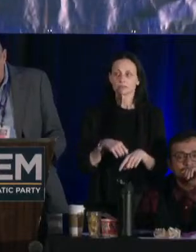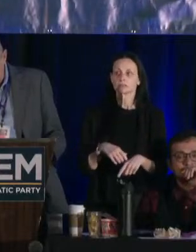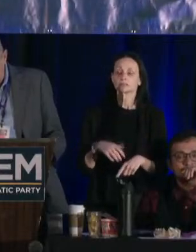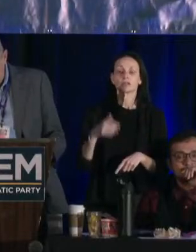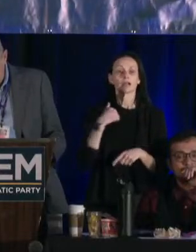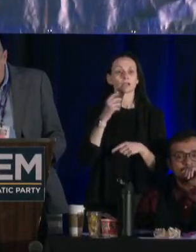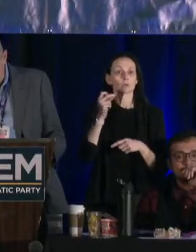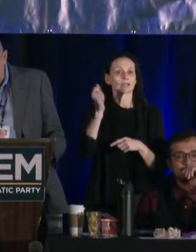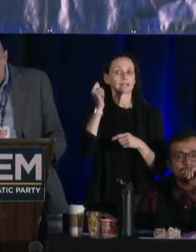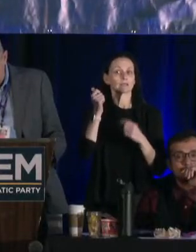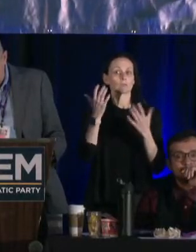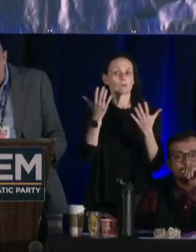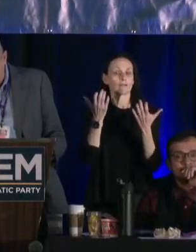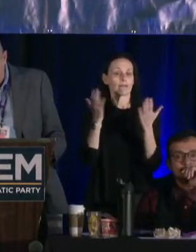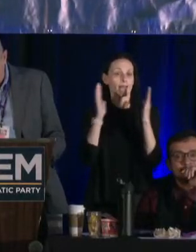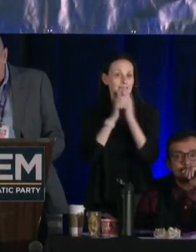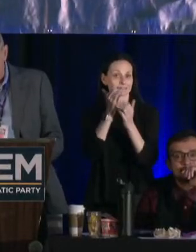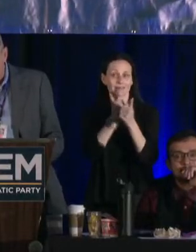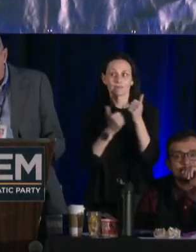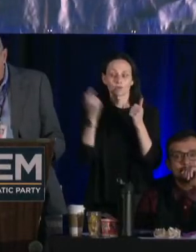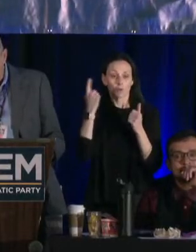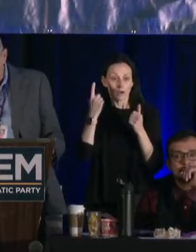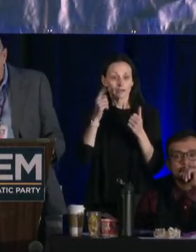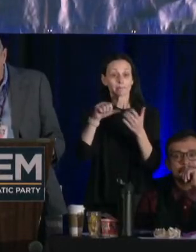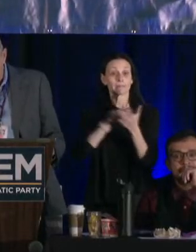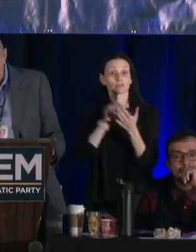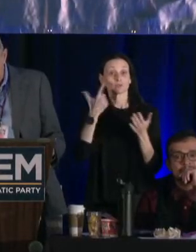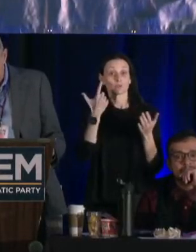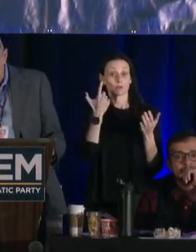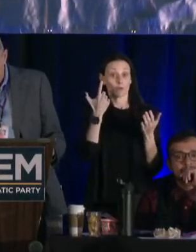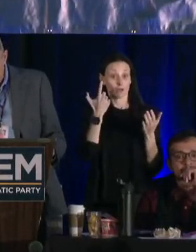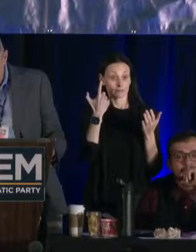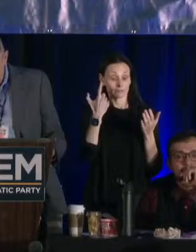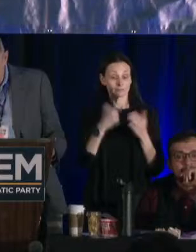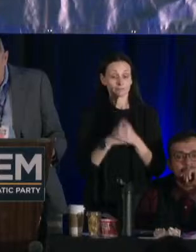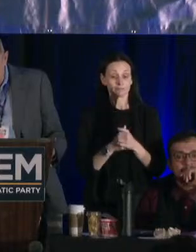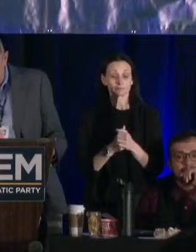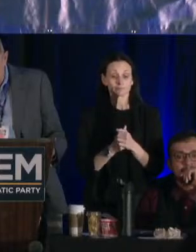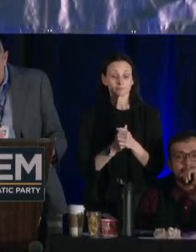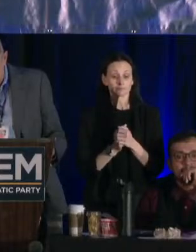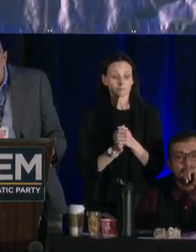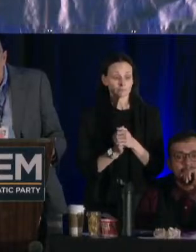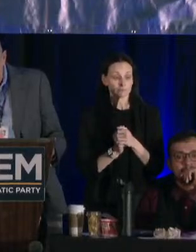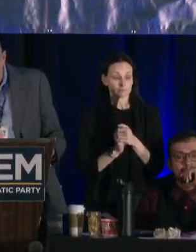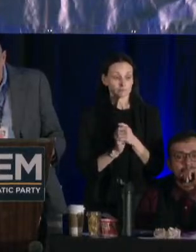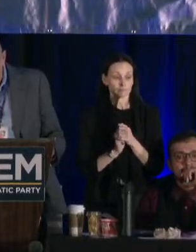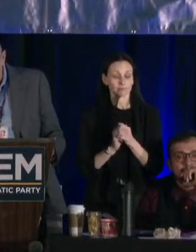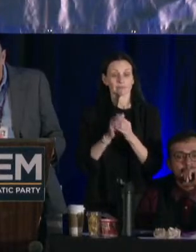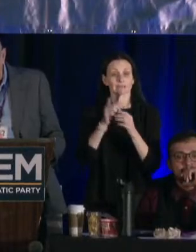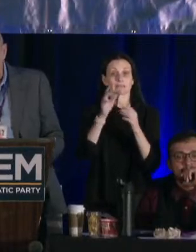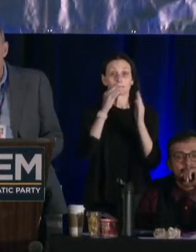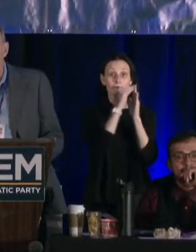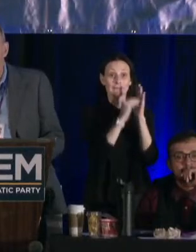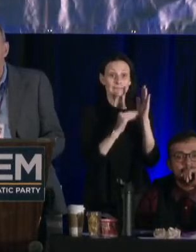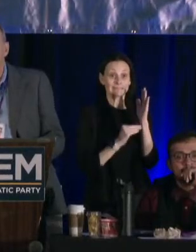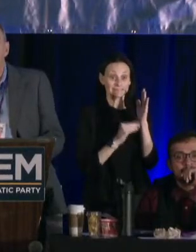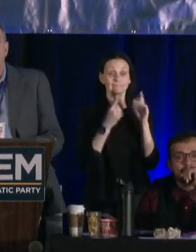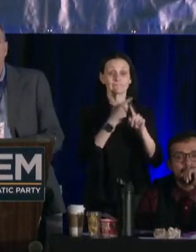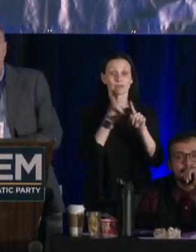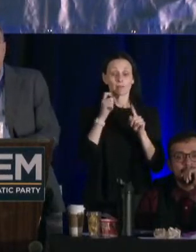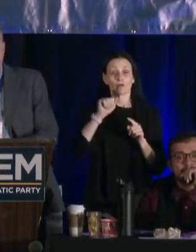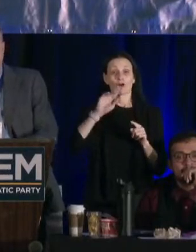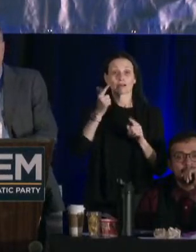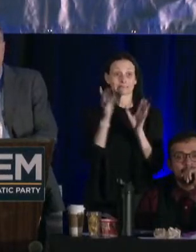like to ask everyone to turn to page 21, where the minutes from the August meeting